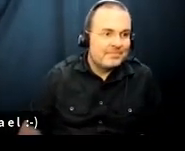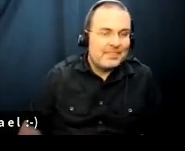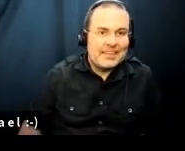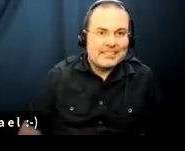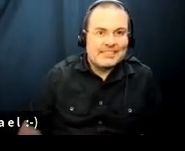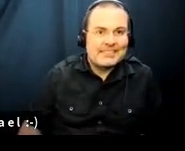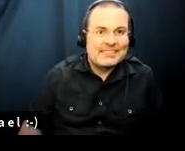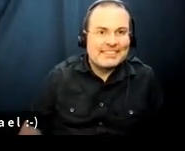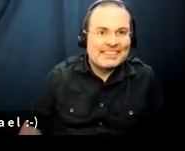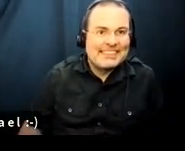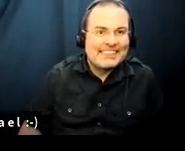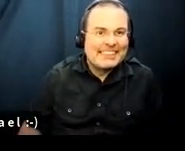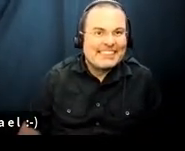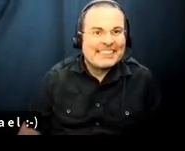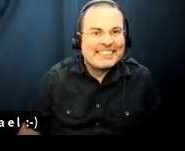Perfect. Yes.